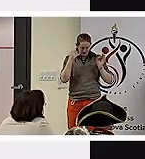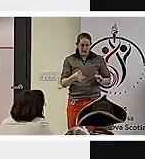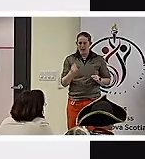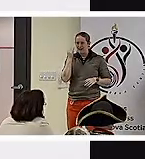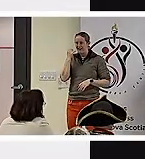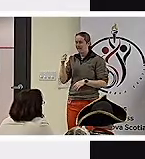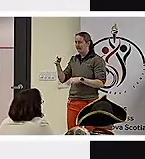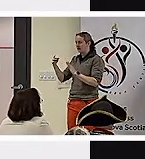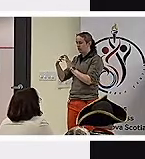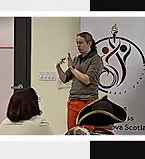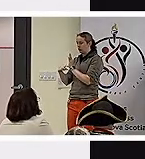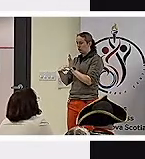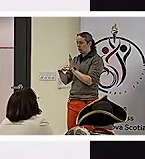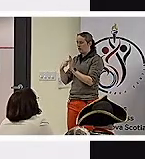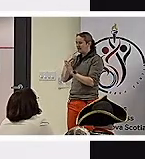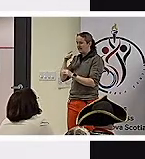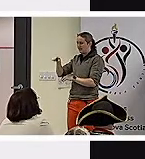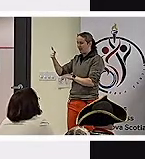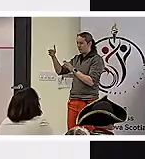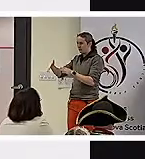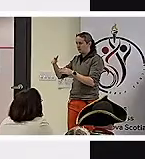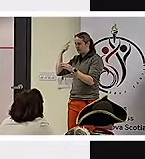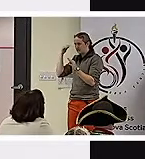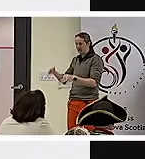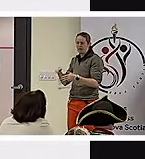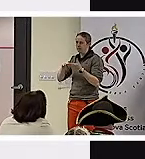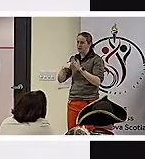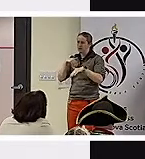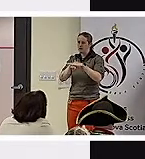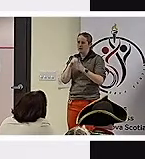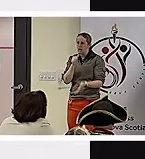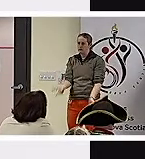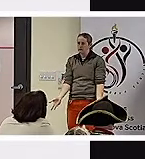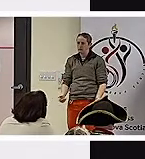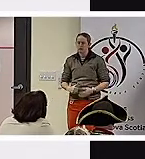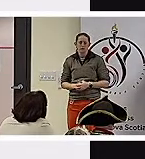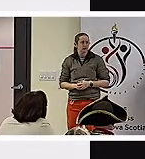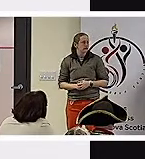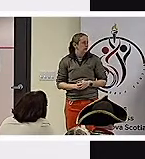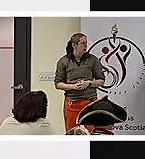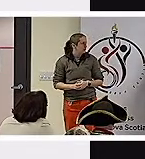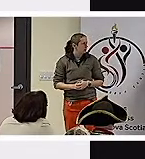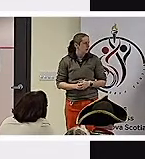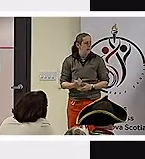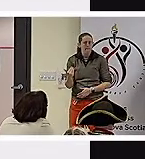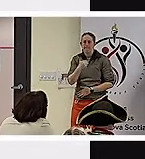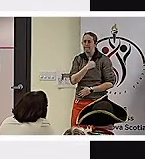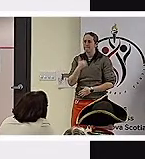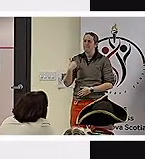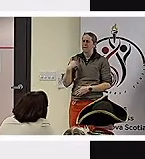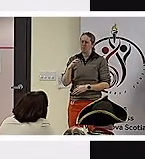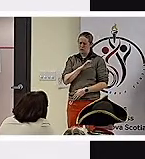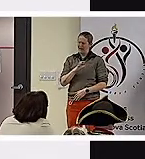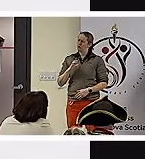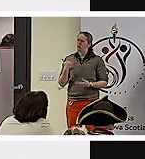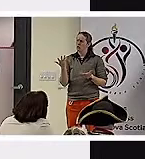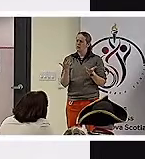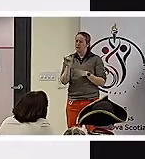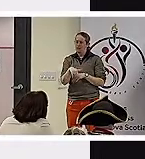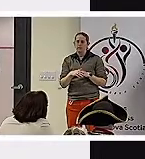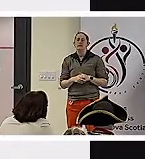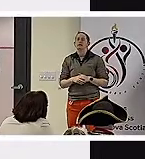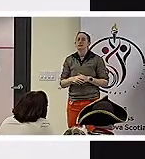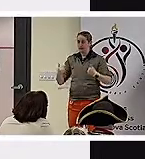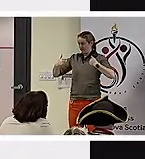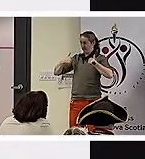Tegan, I wanted to ask you a question about members council. What is that? So members council is made up of members and our representatives.